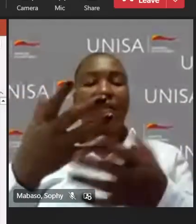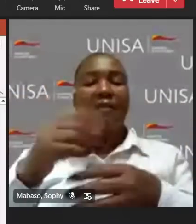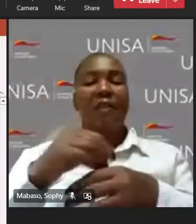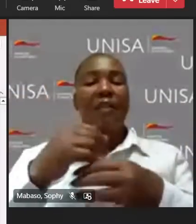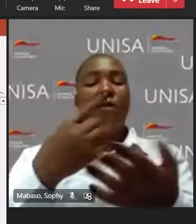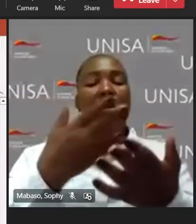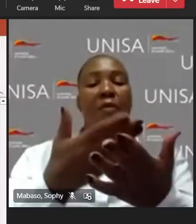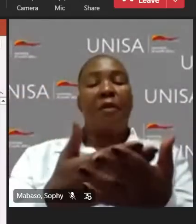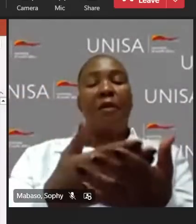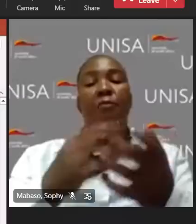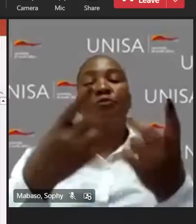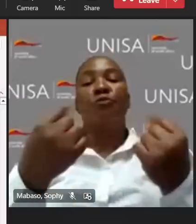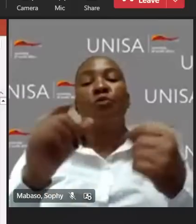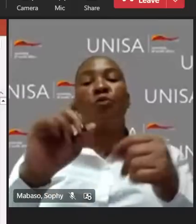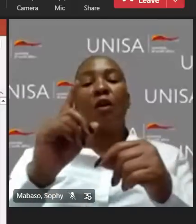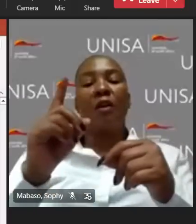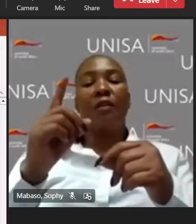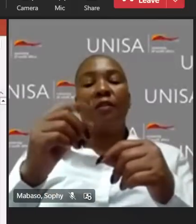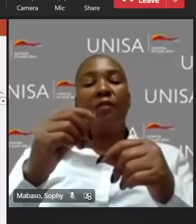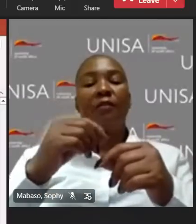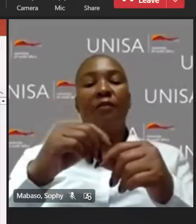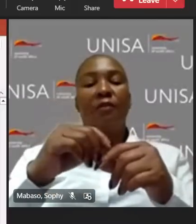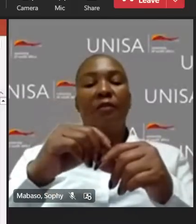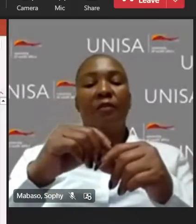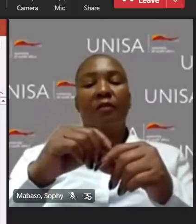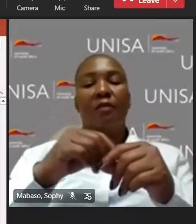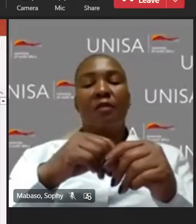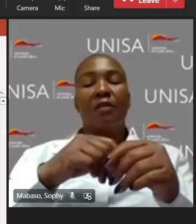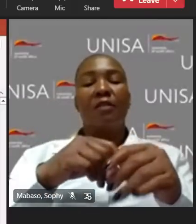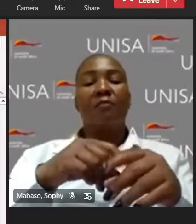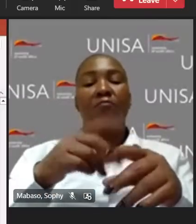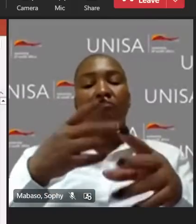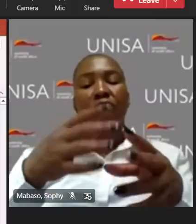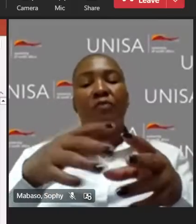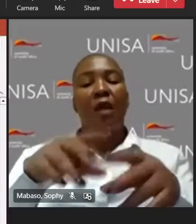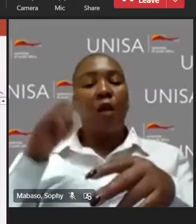able to get the debt acknowledged.